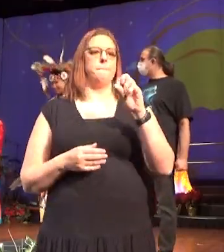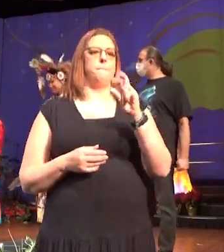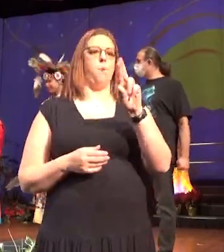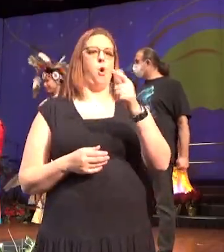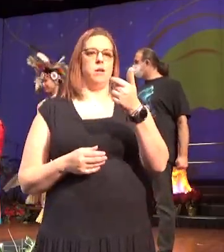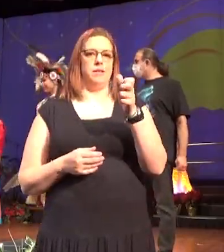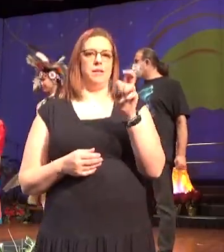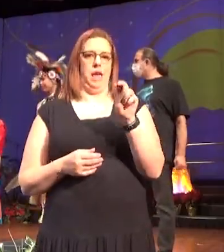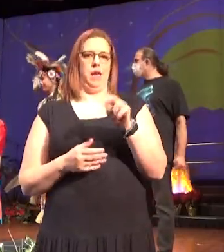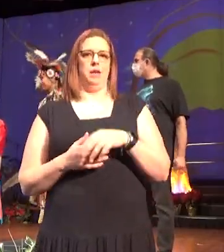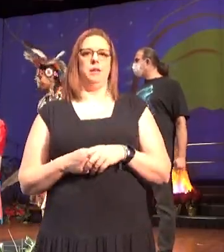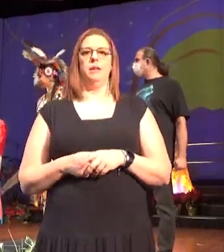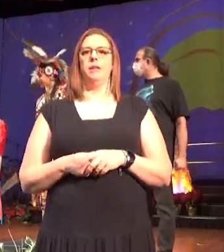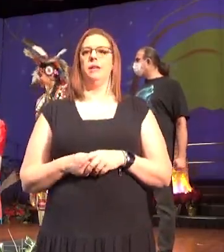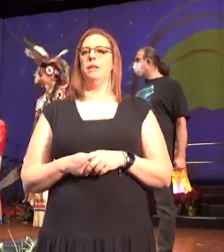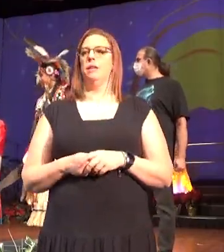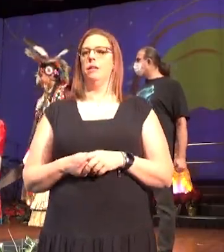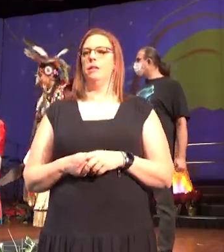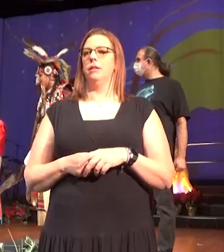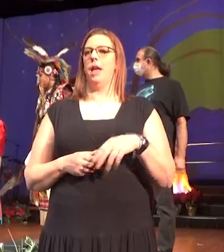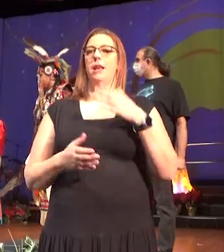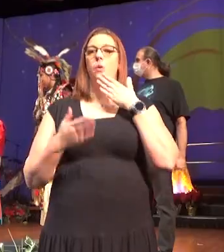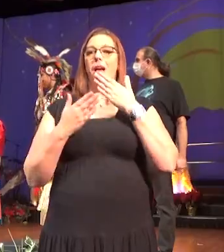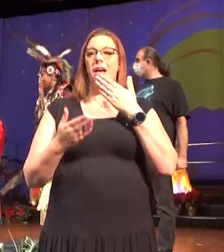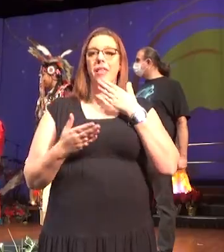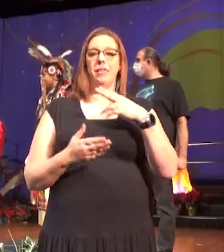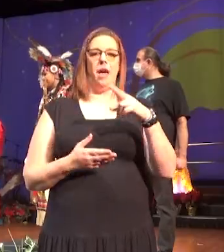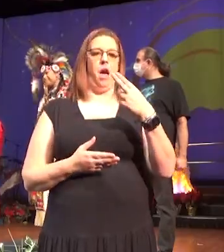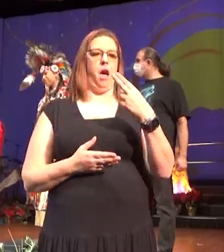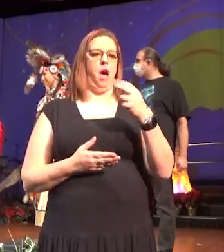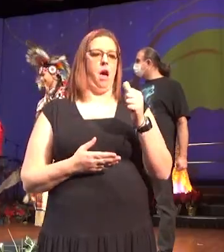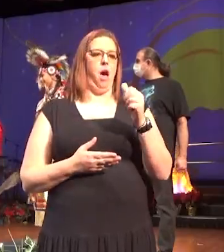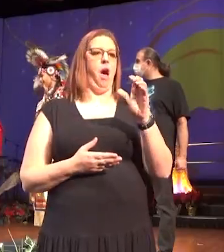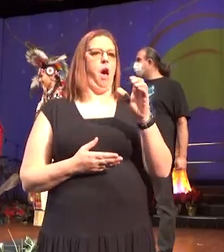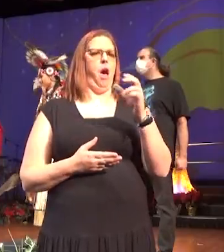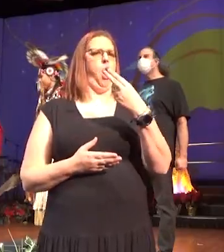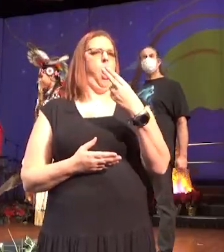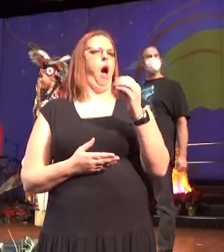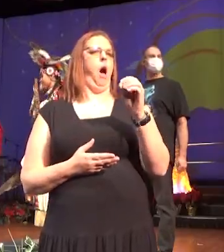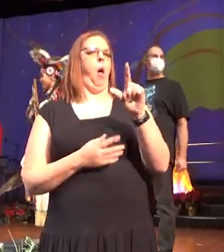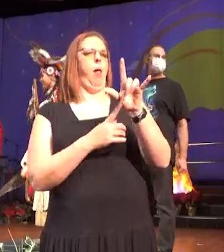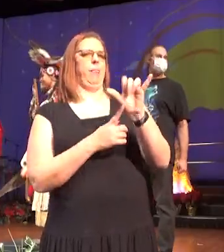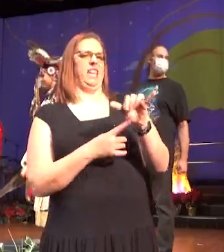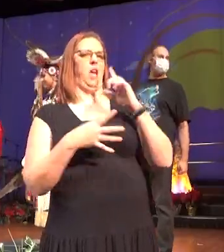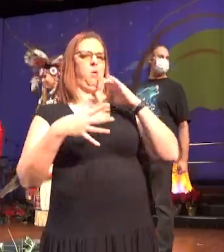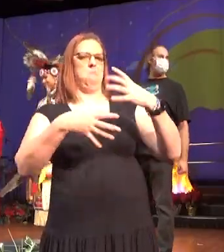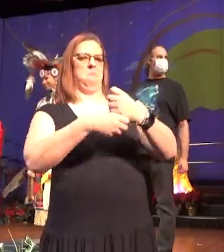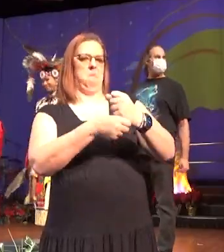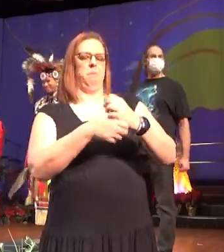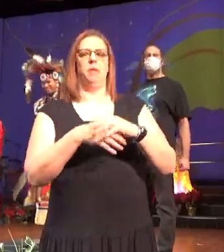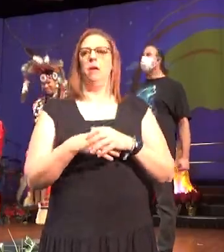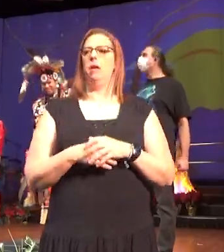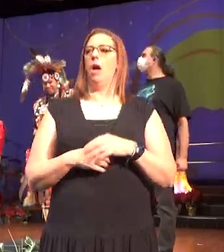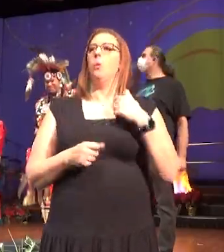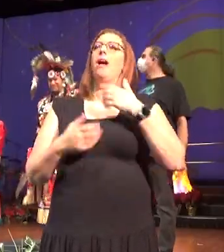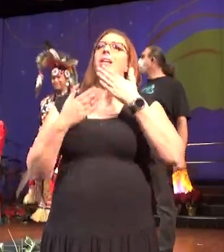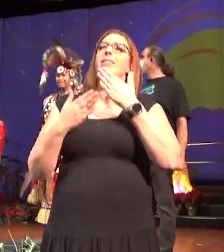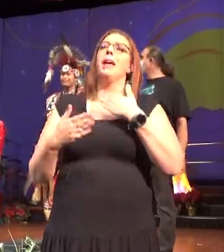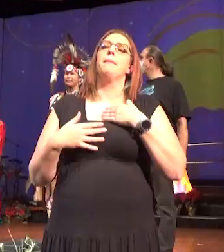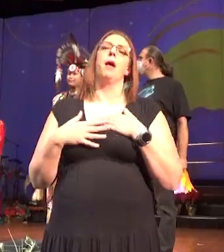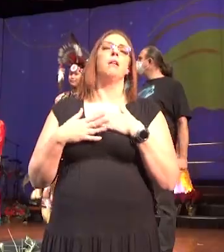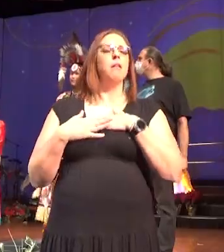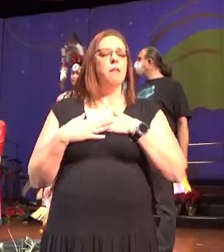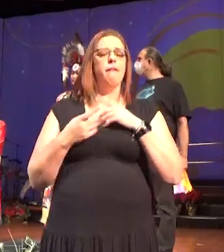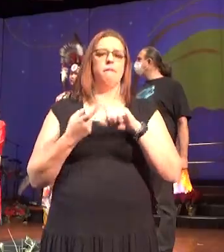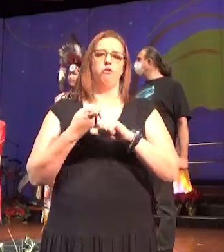Morgan. Yeah, Morgan right here, and I want to thank Holly. I'm going to say Holly. And I want to thank my dear, dear